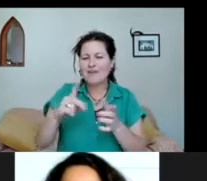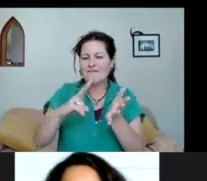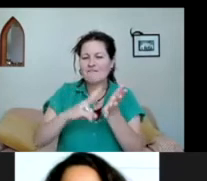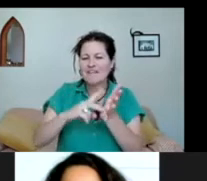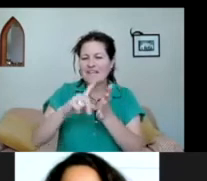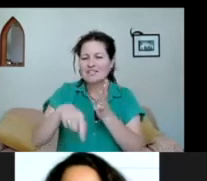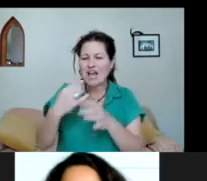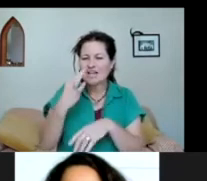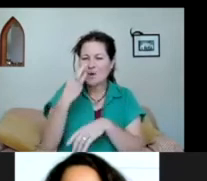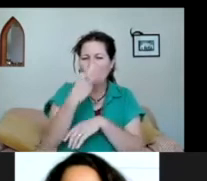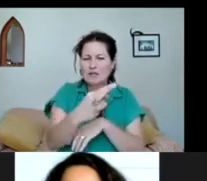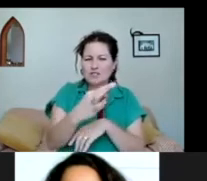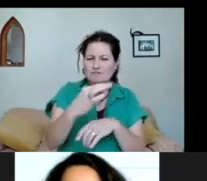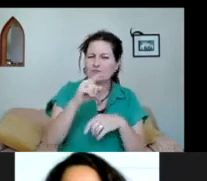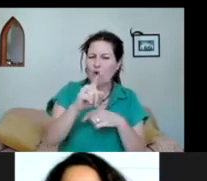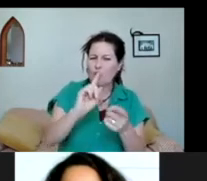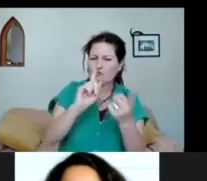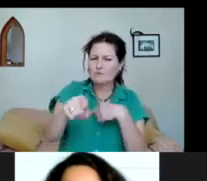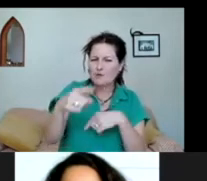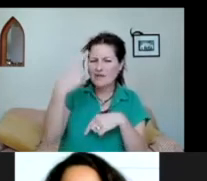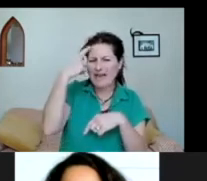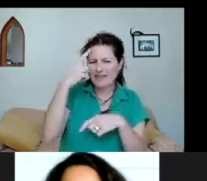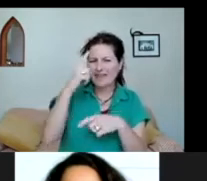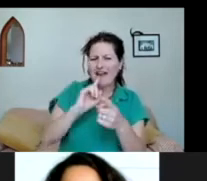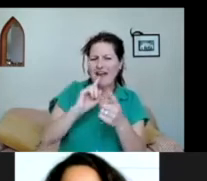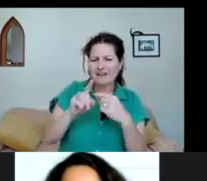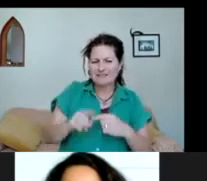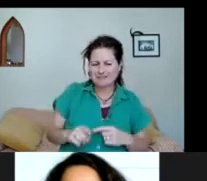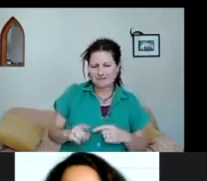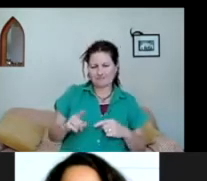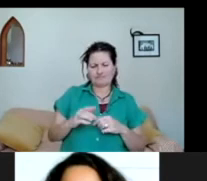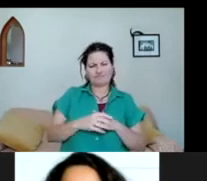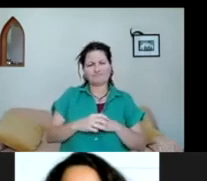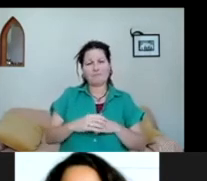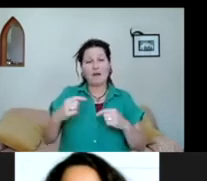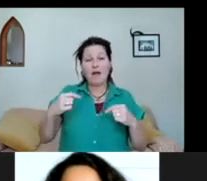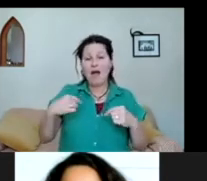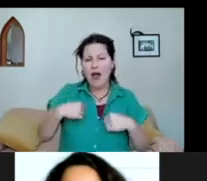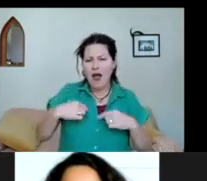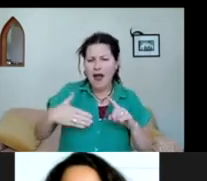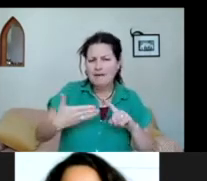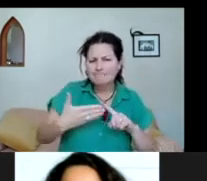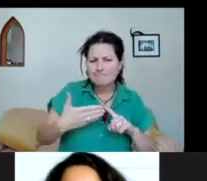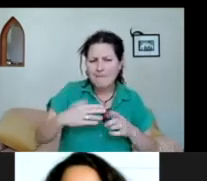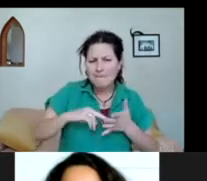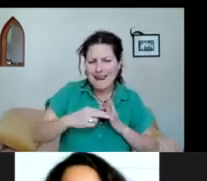question, but my question was going to be, so post R&D